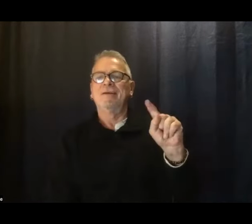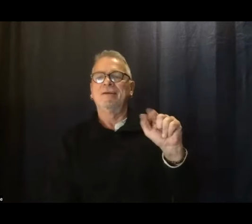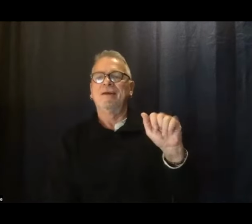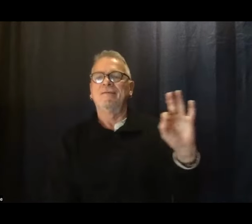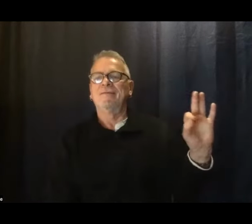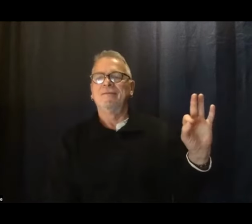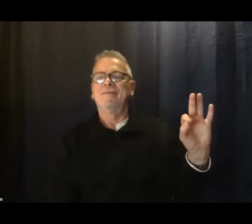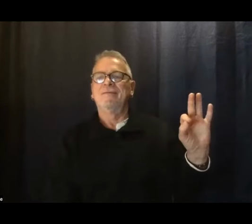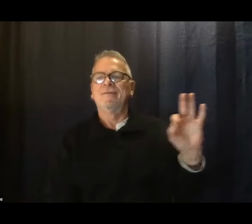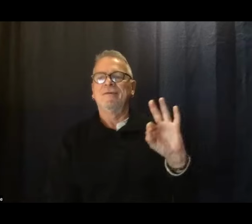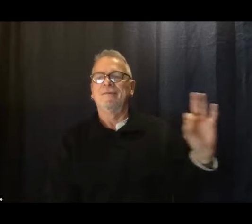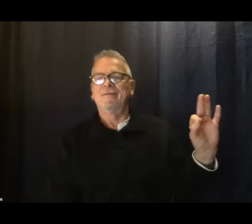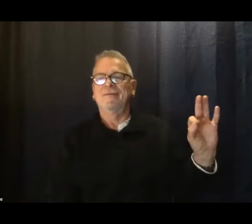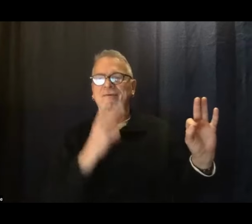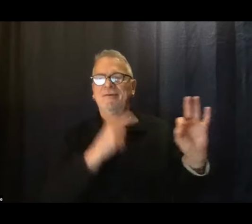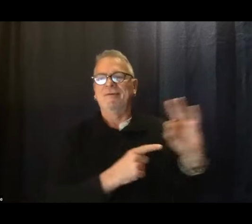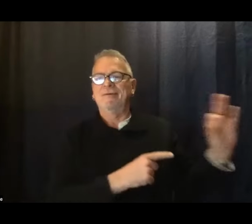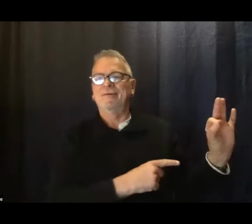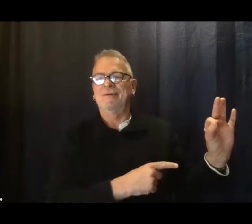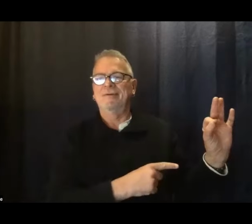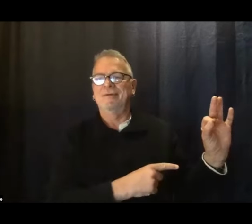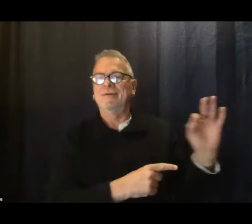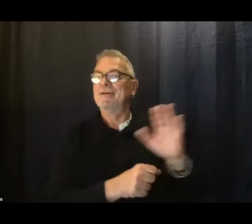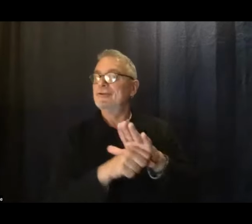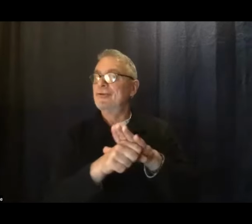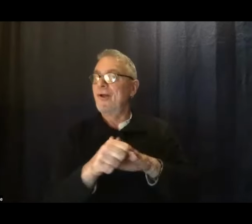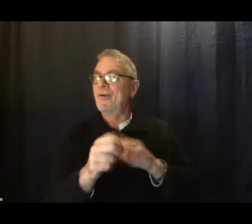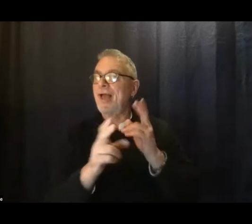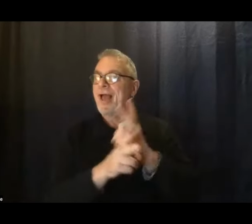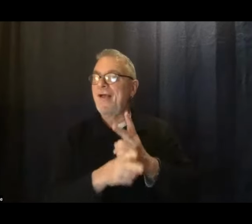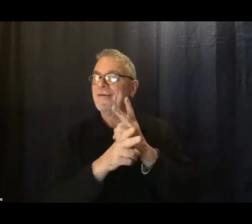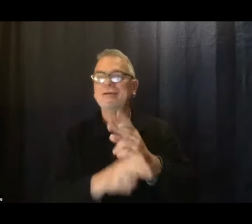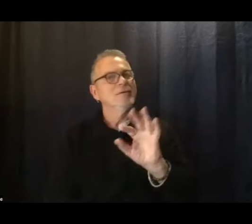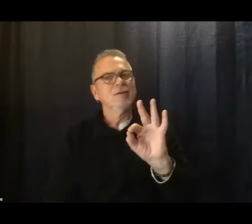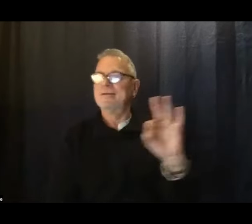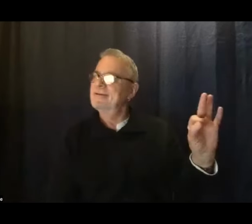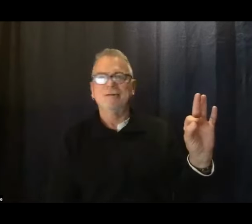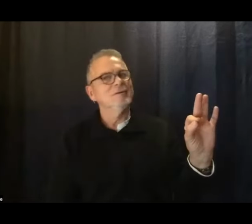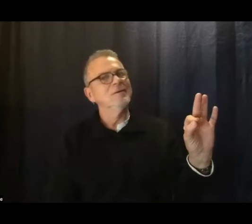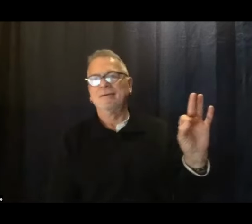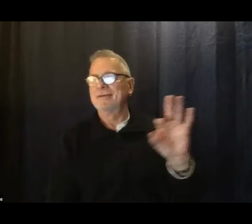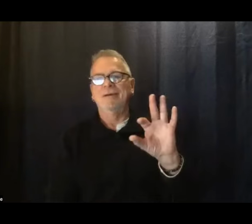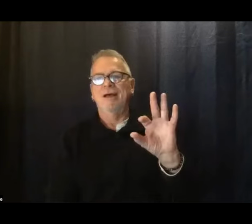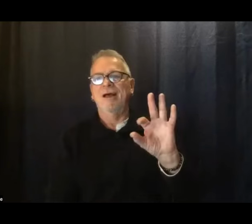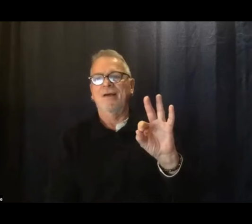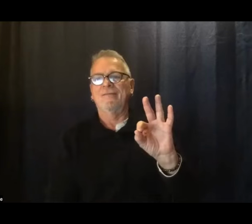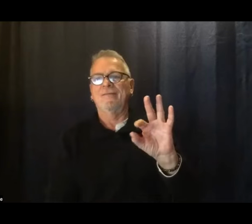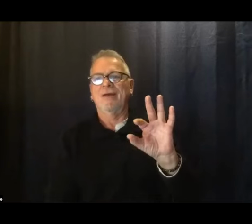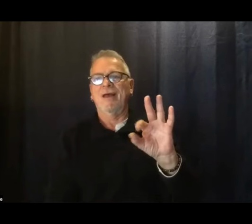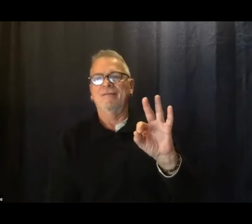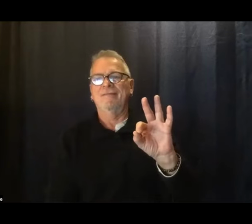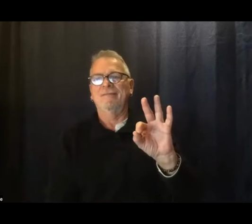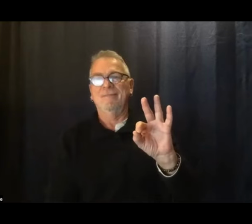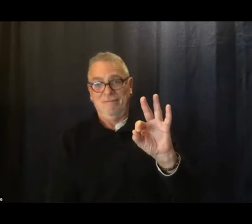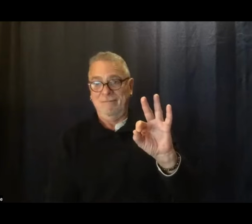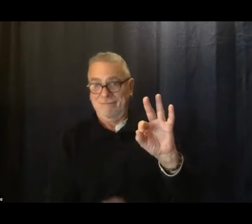is different. There's movement, right? Notice the FF drops out. Slow and careful, it doesn't